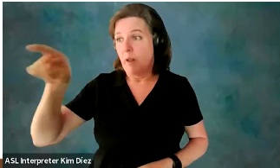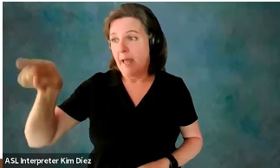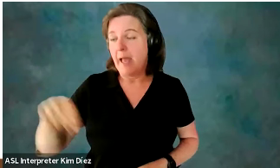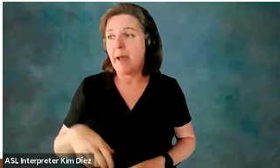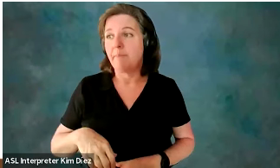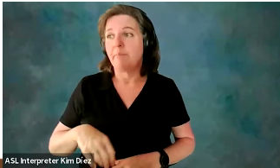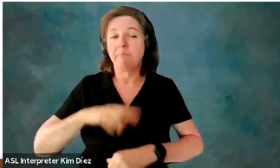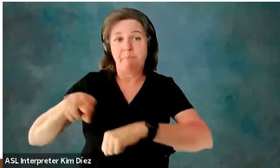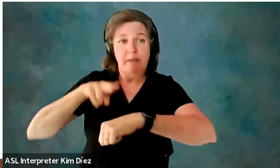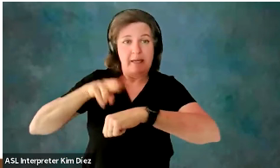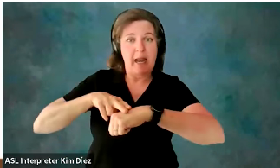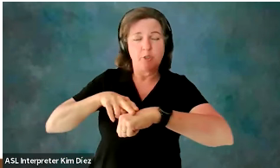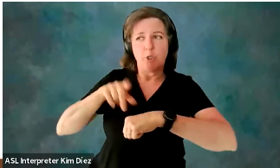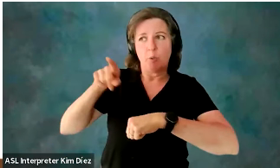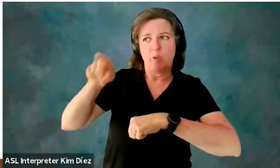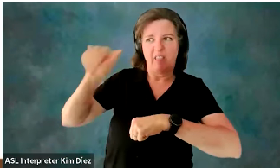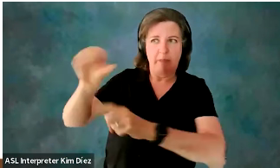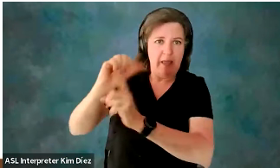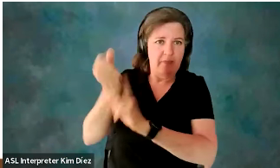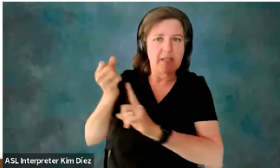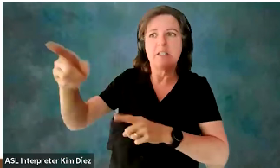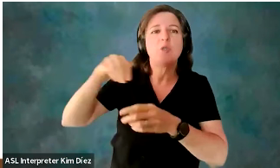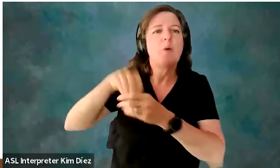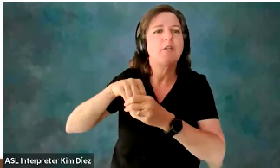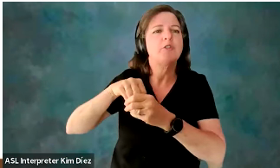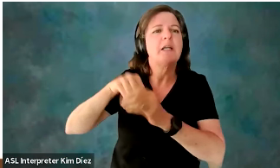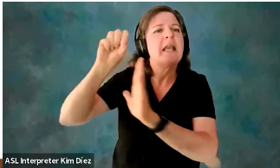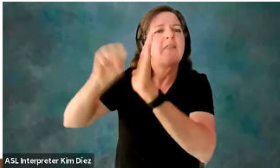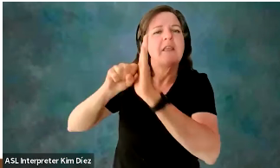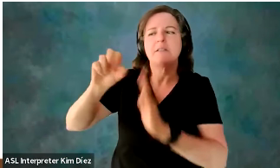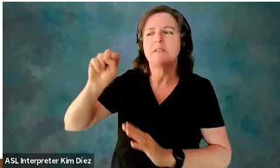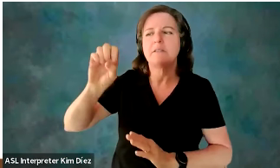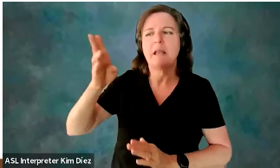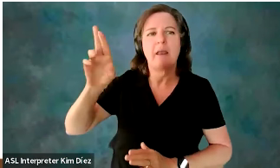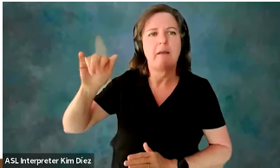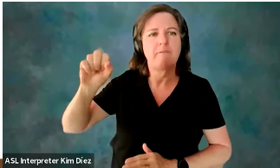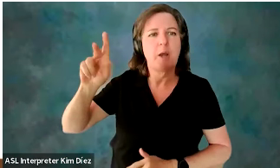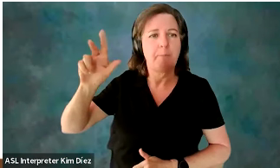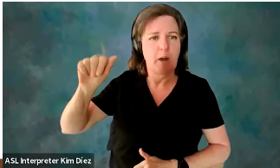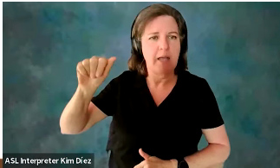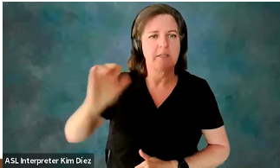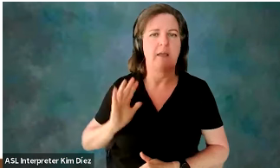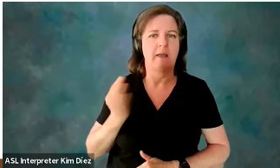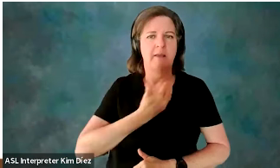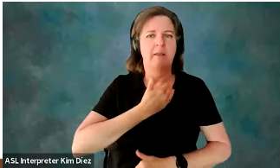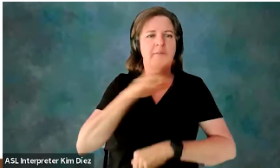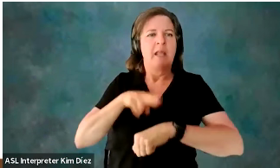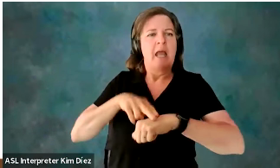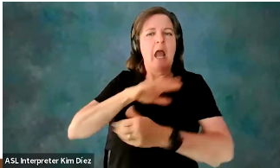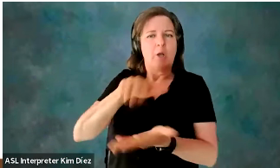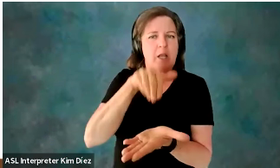our national labs that are located in Nebraska, which is the place where we have the National Center